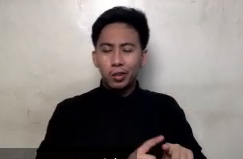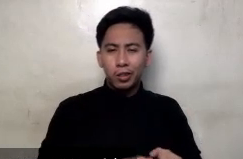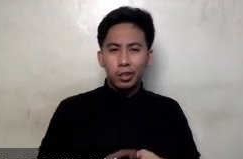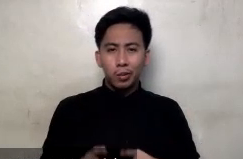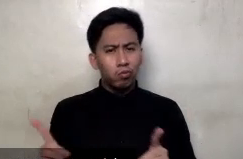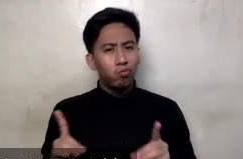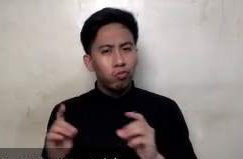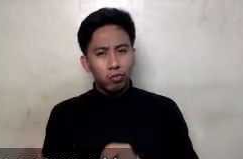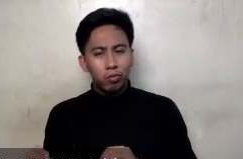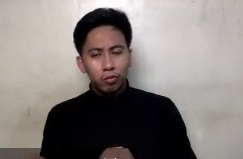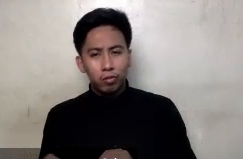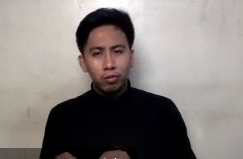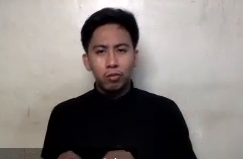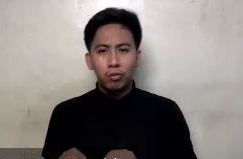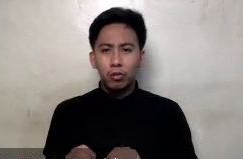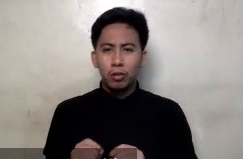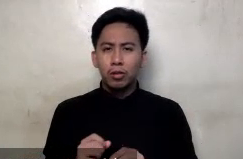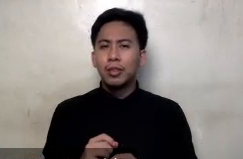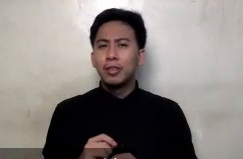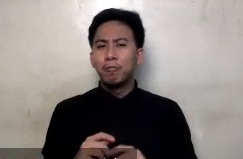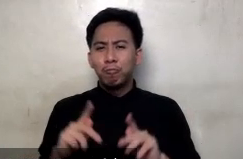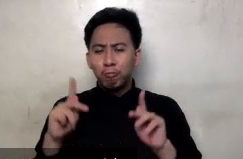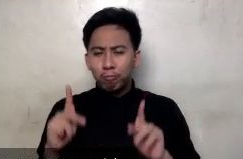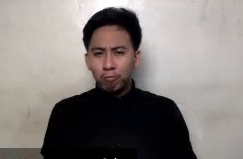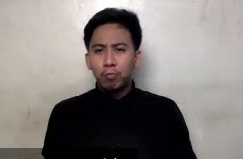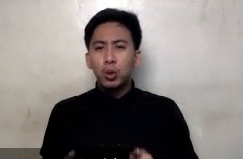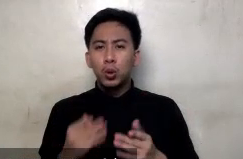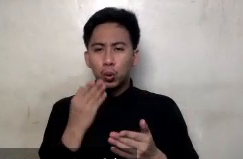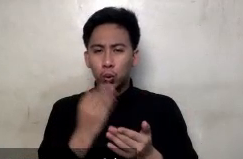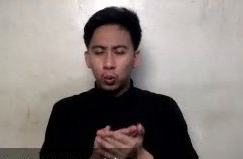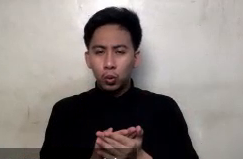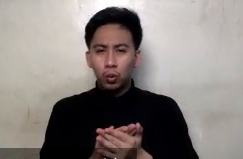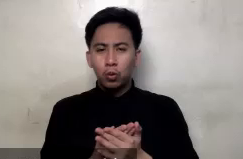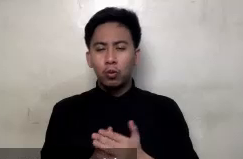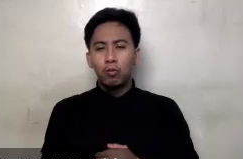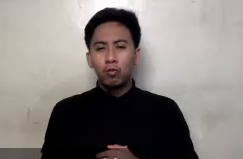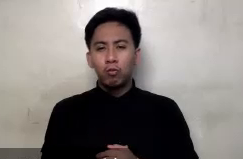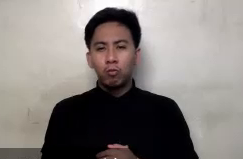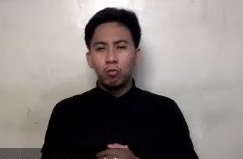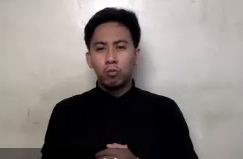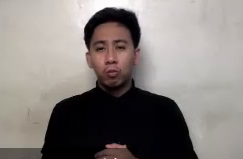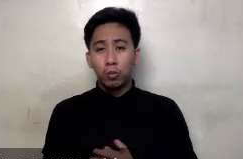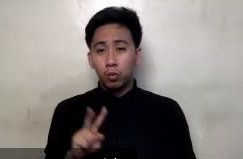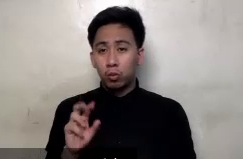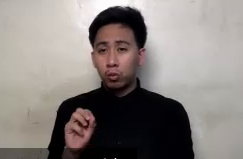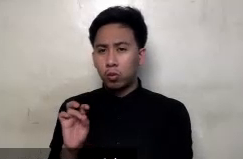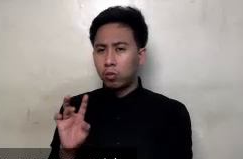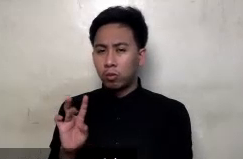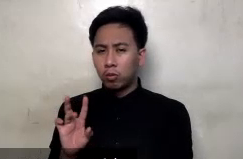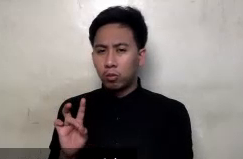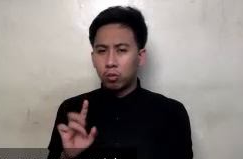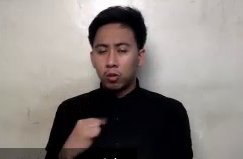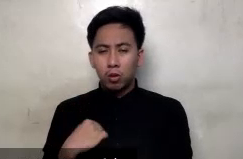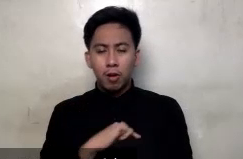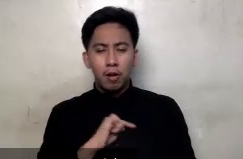enterprise building to make them productive citizens. In 2017, we